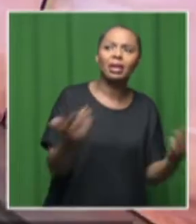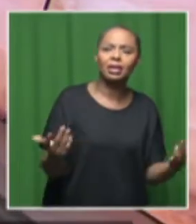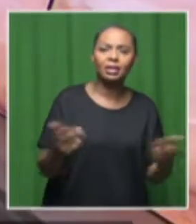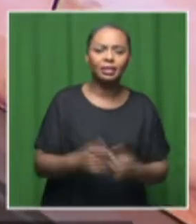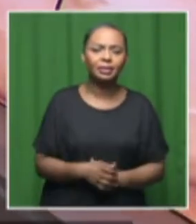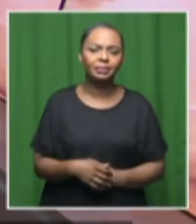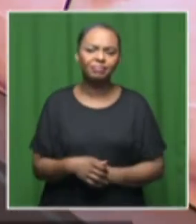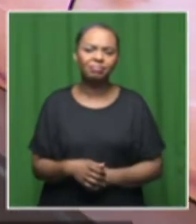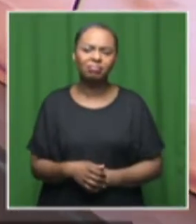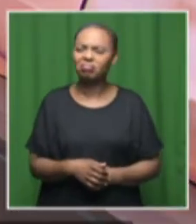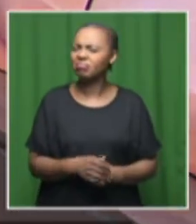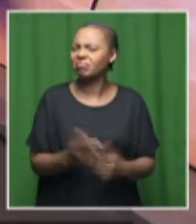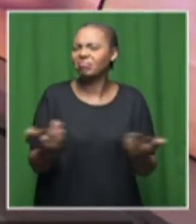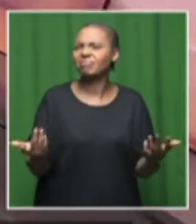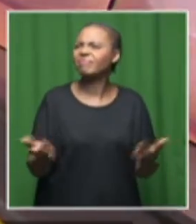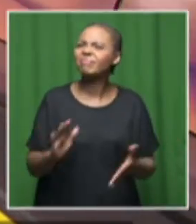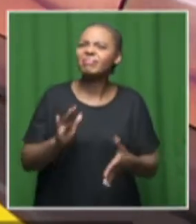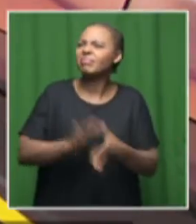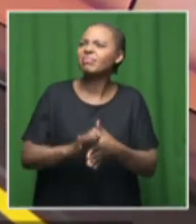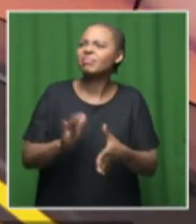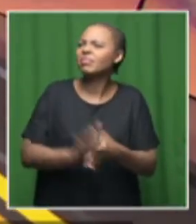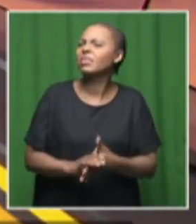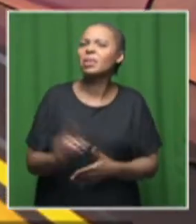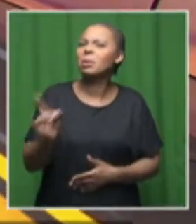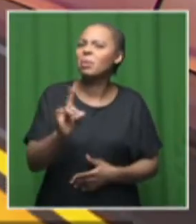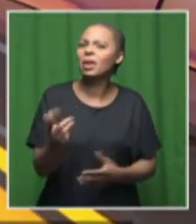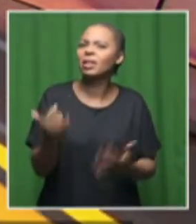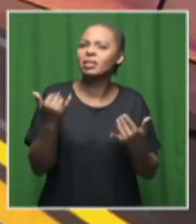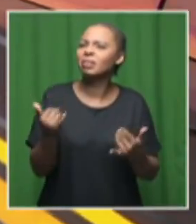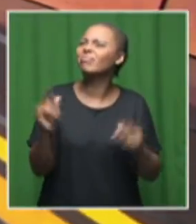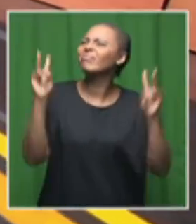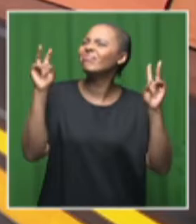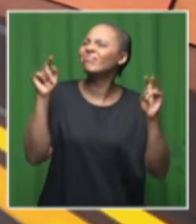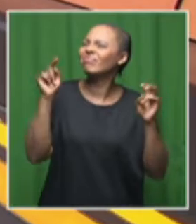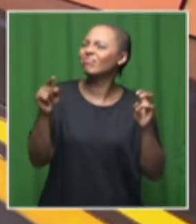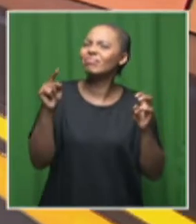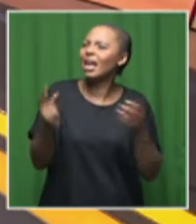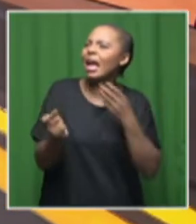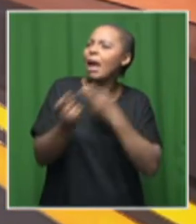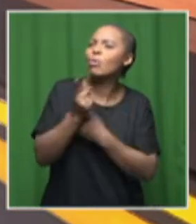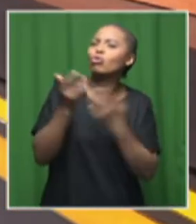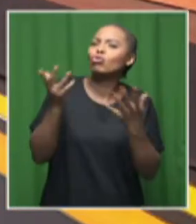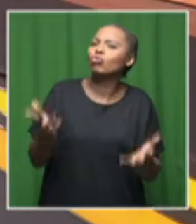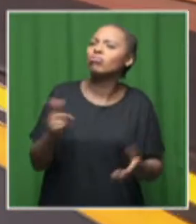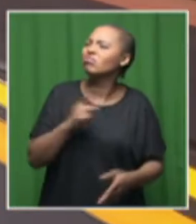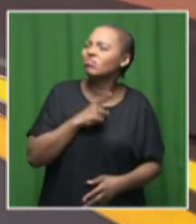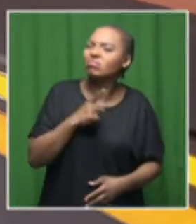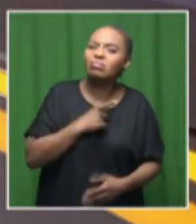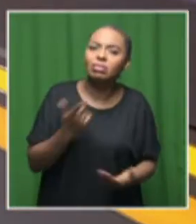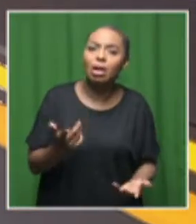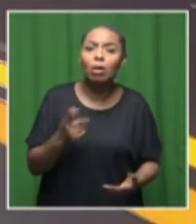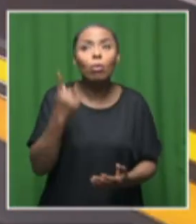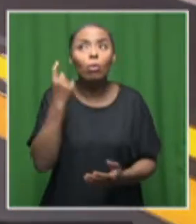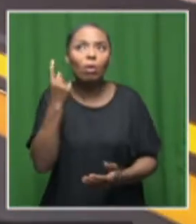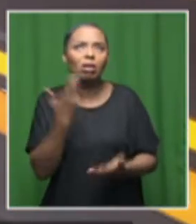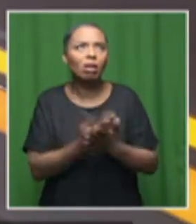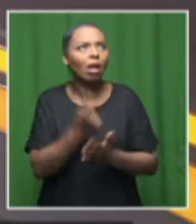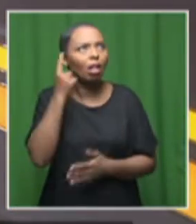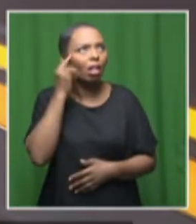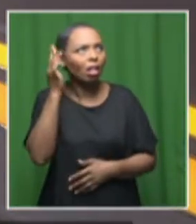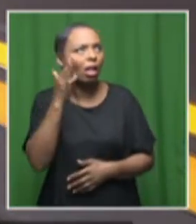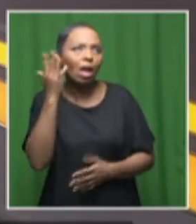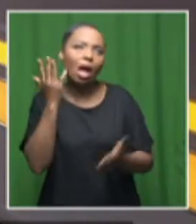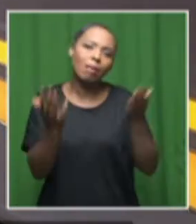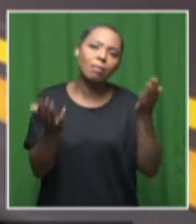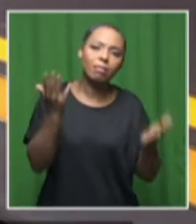what are the reasons for this? What are the driving factors? Because, one would have imagined at first we were told it's